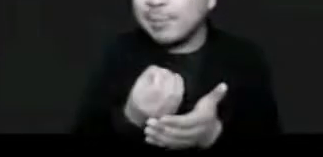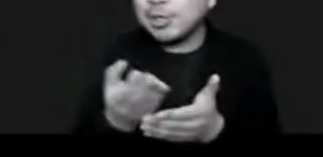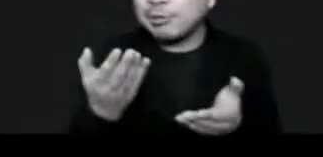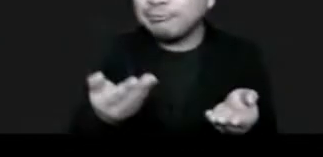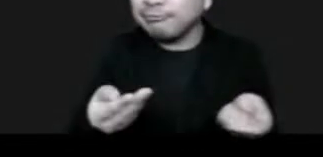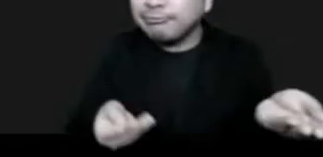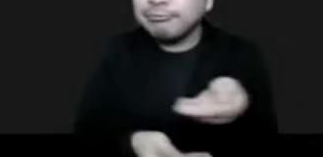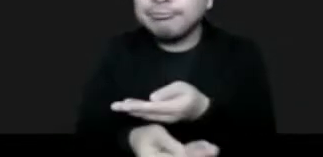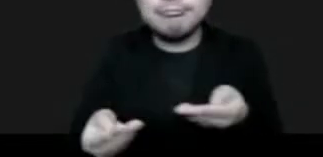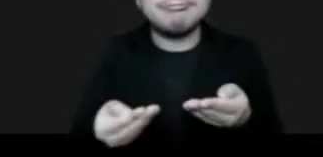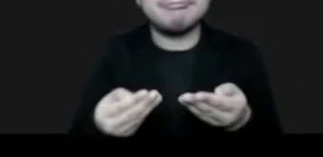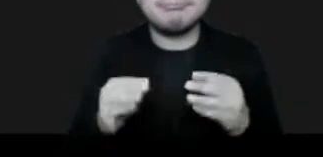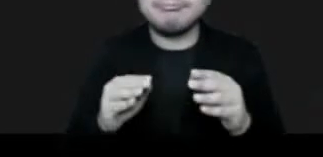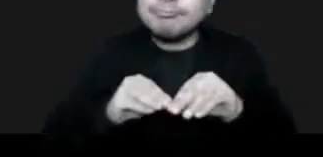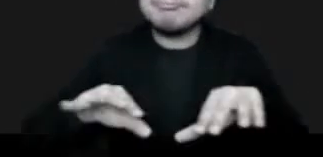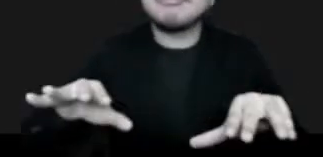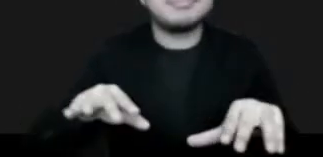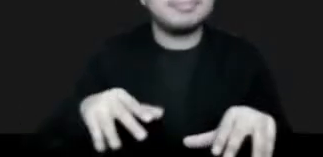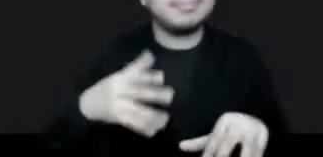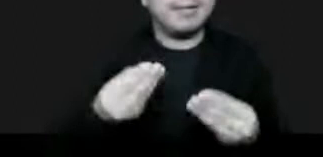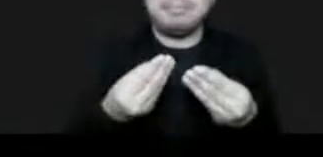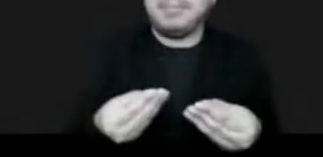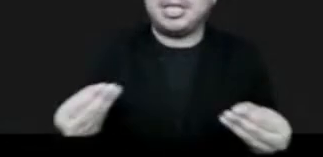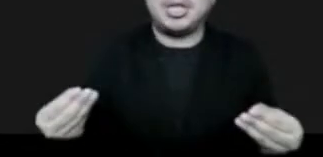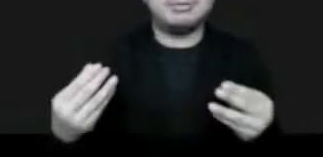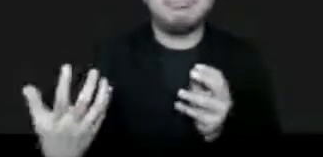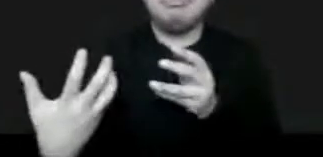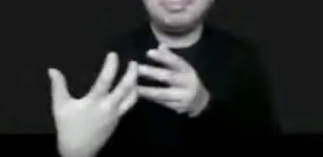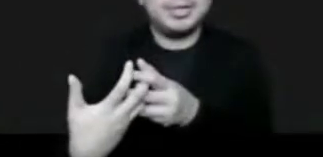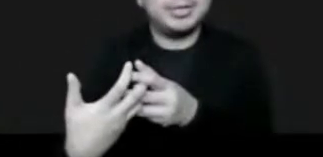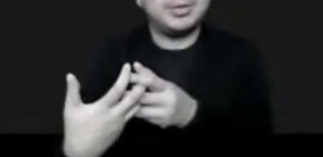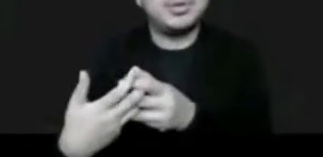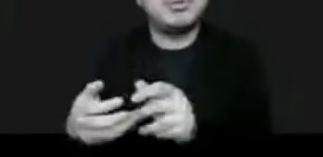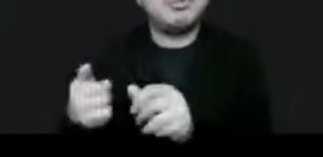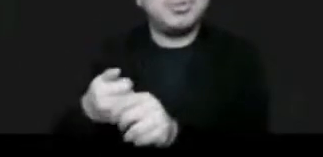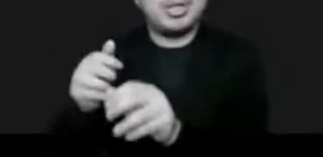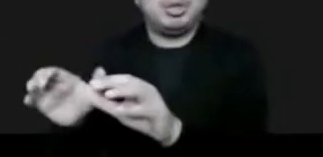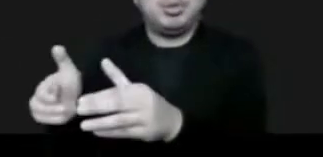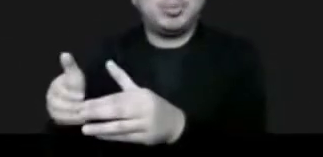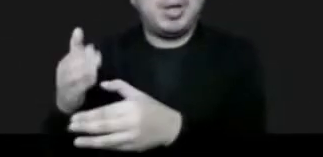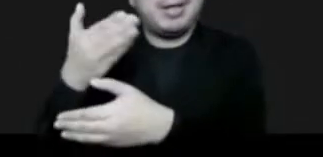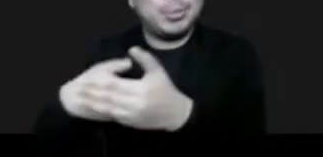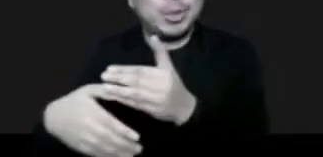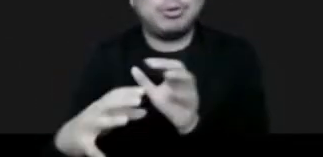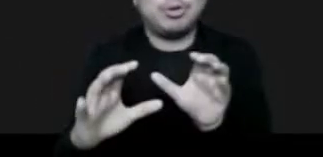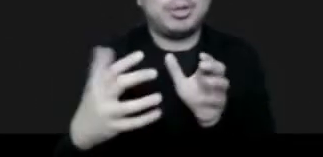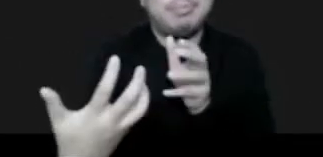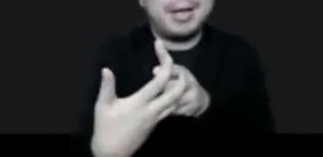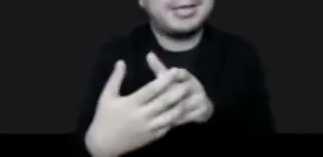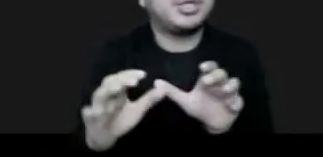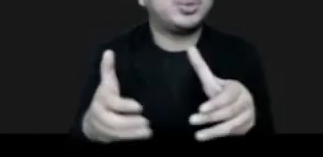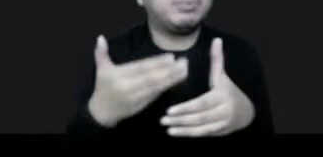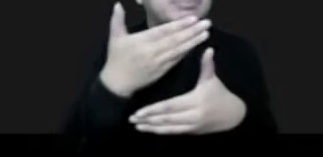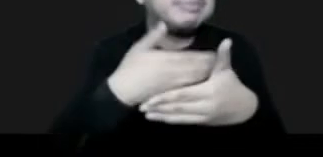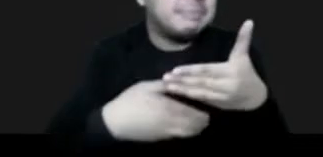materials that are suitable for each group. And based on the generally accepted